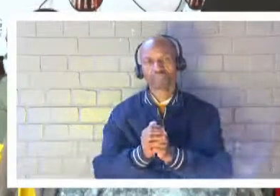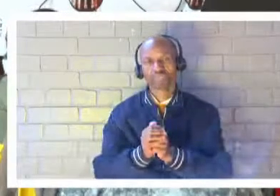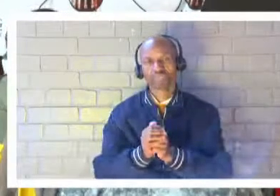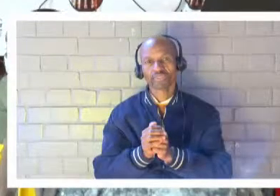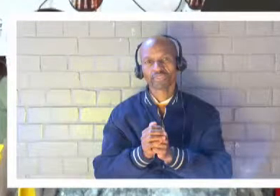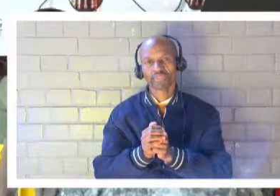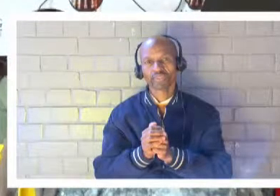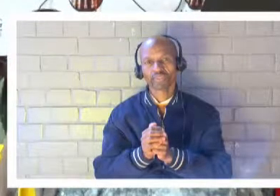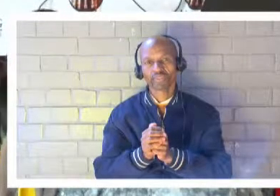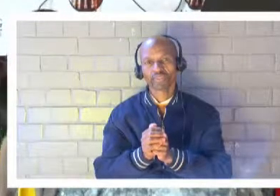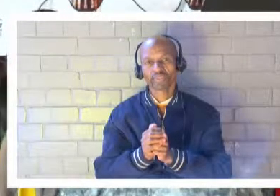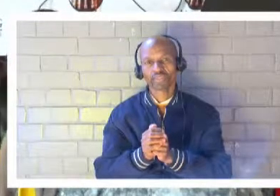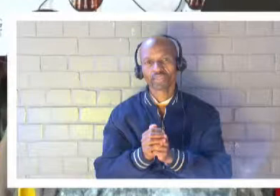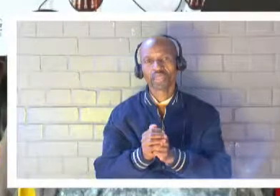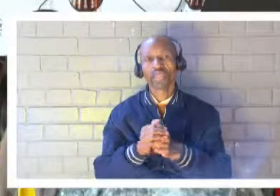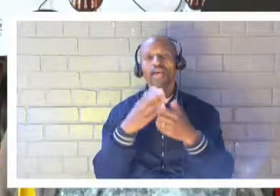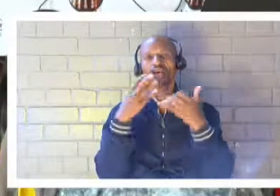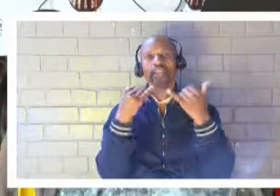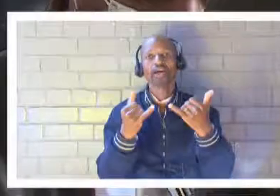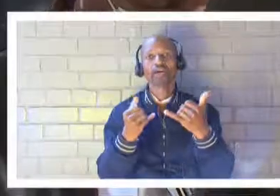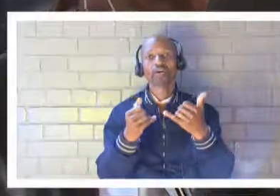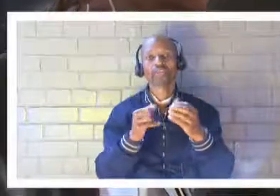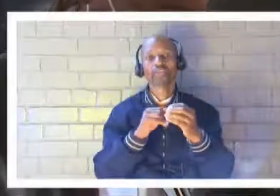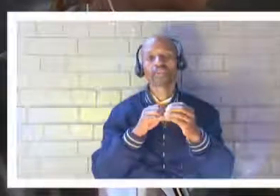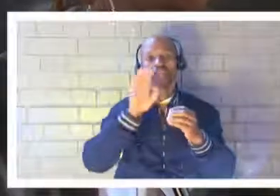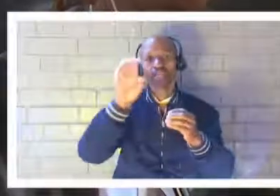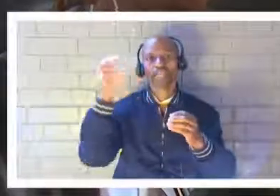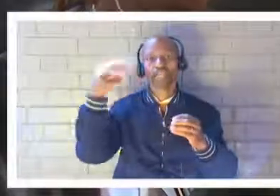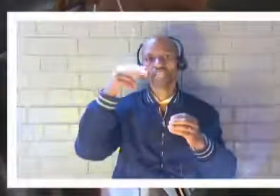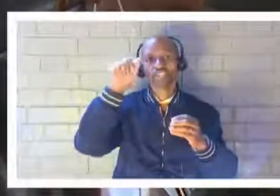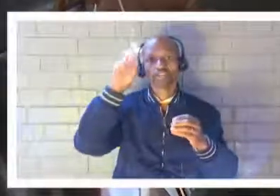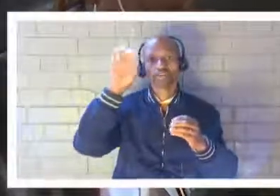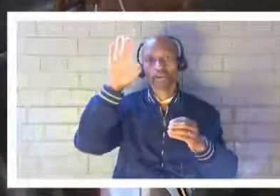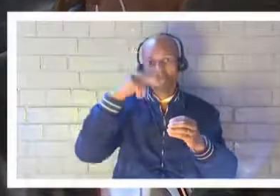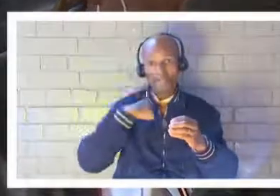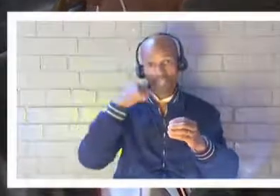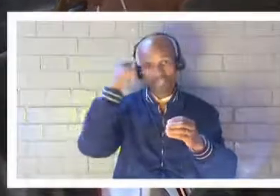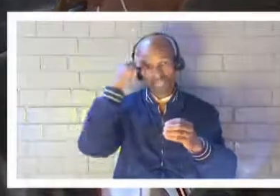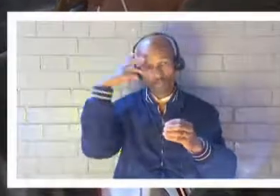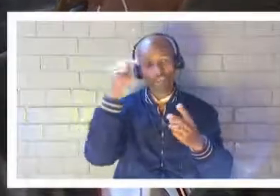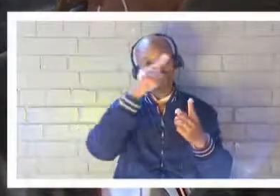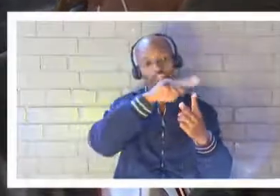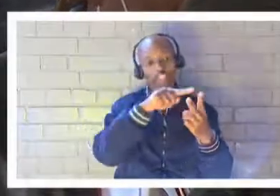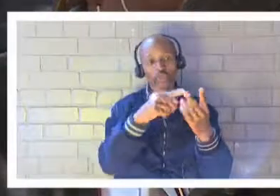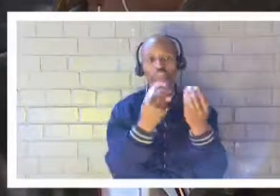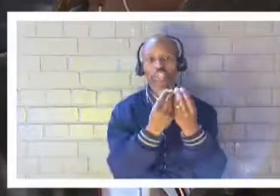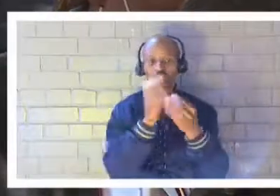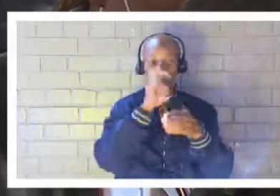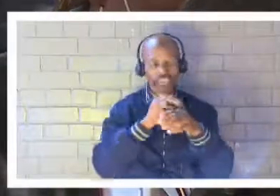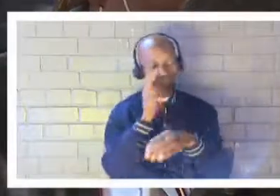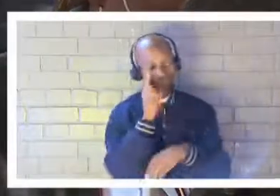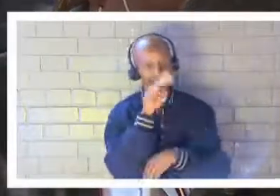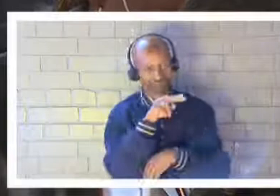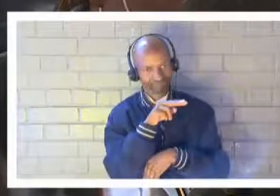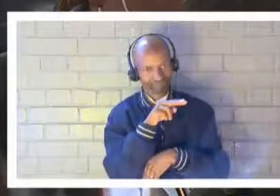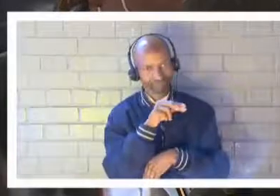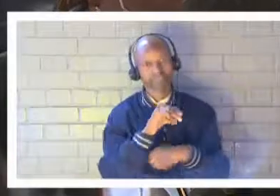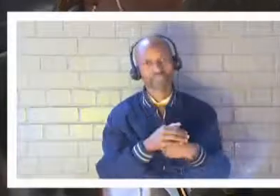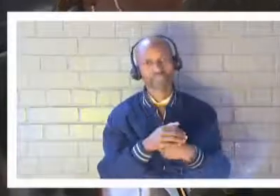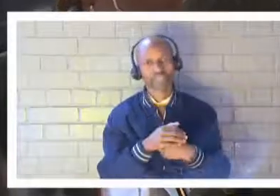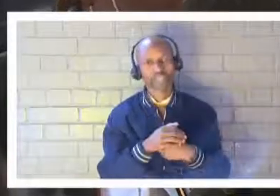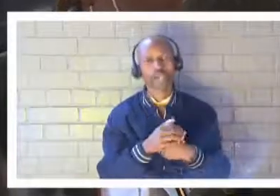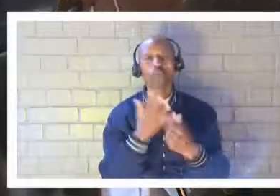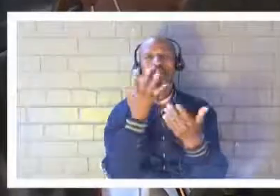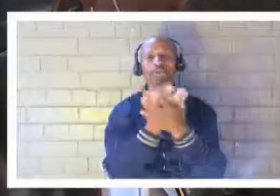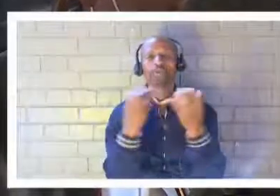To avoid creating an echo chamber, I think there are two things that we need to look at. We